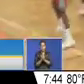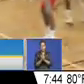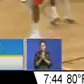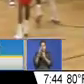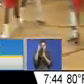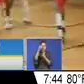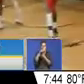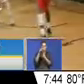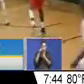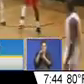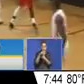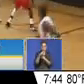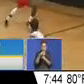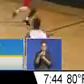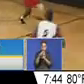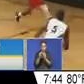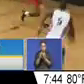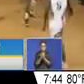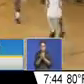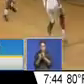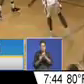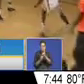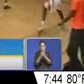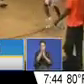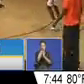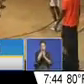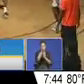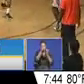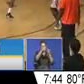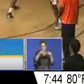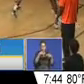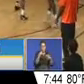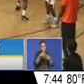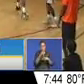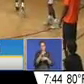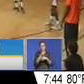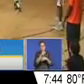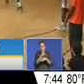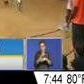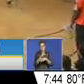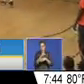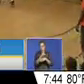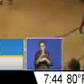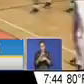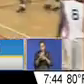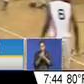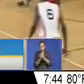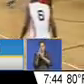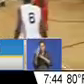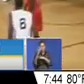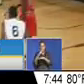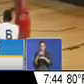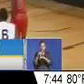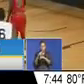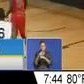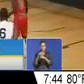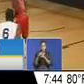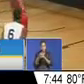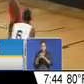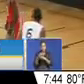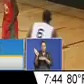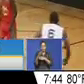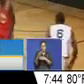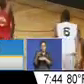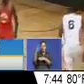bust, that's the mantra for your Essential Store Giants, having lost in Game 7 of the finals of the MPBA D2 Championship last year to the Breezes High